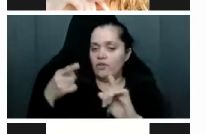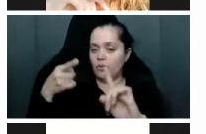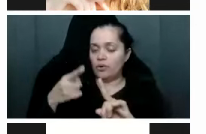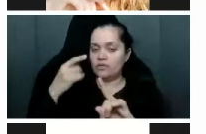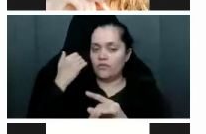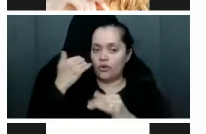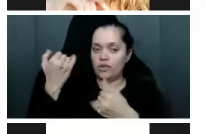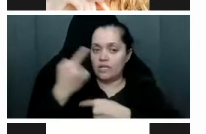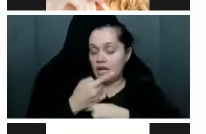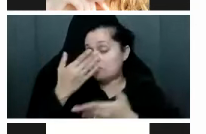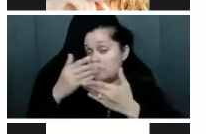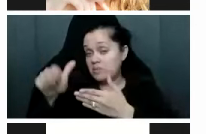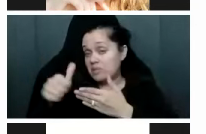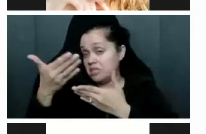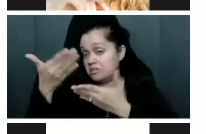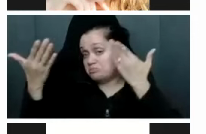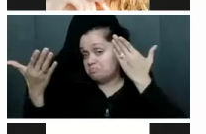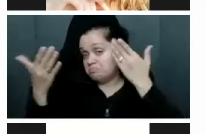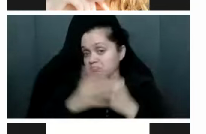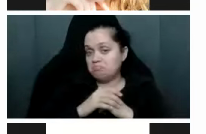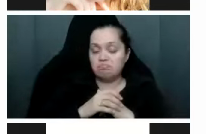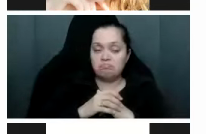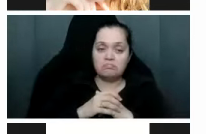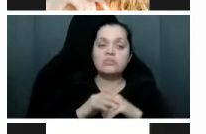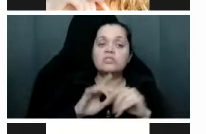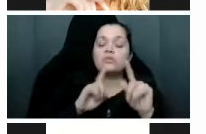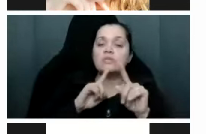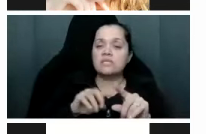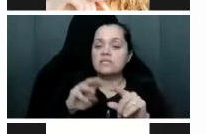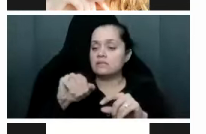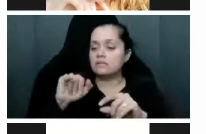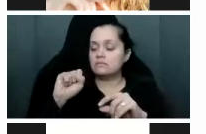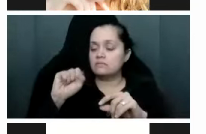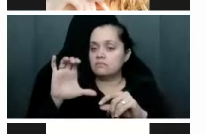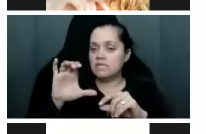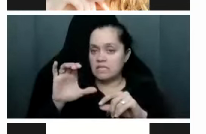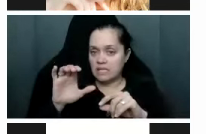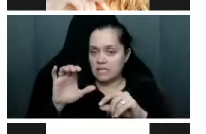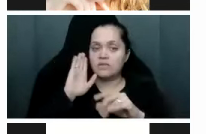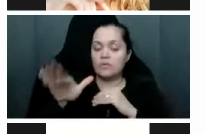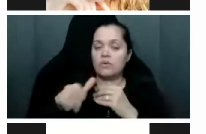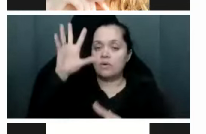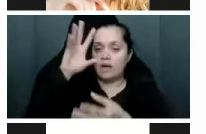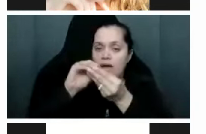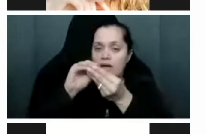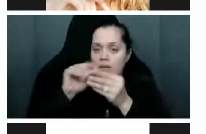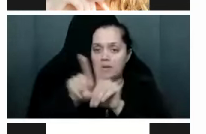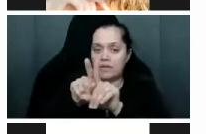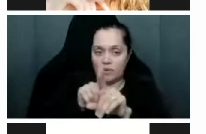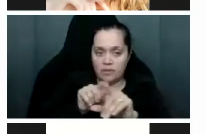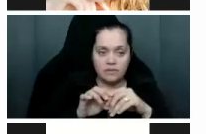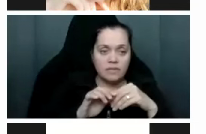may be something else. So attendance and miscellaneous will add up as well.